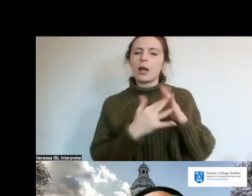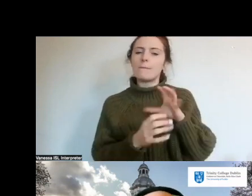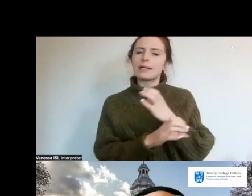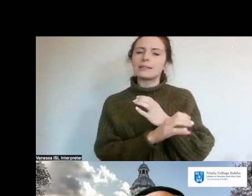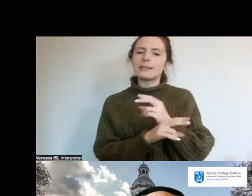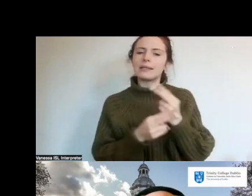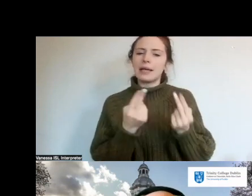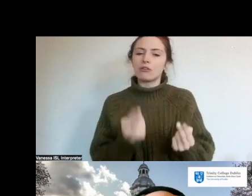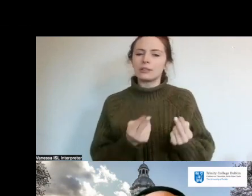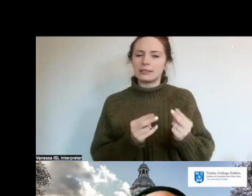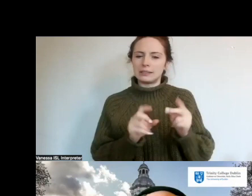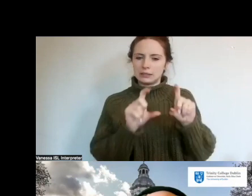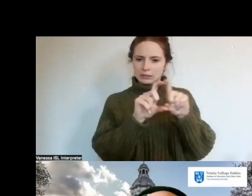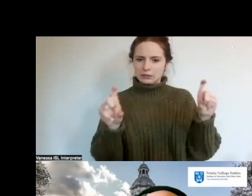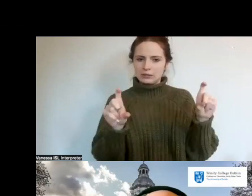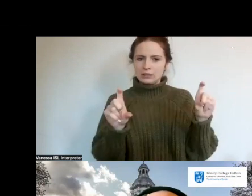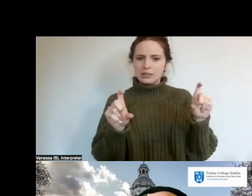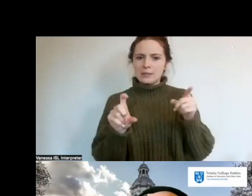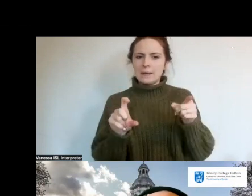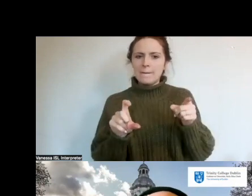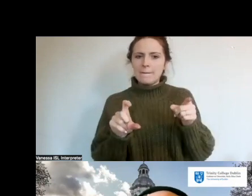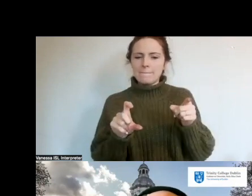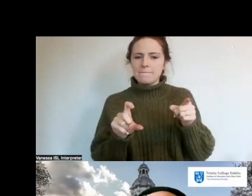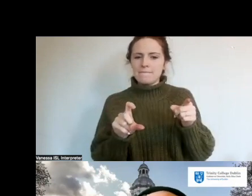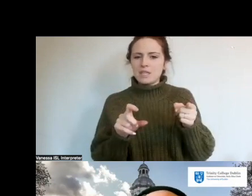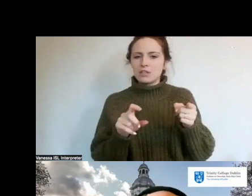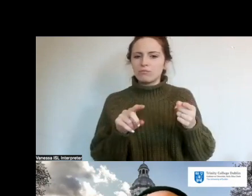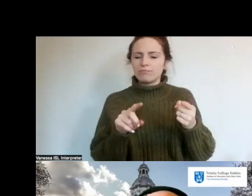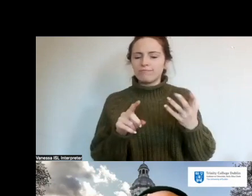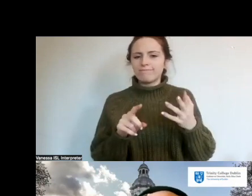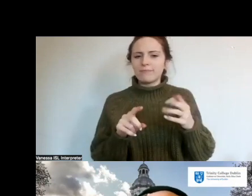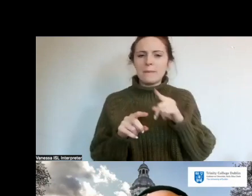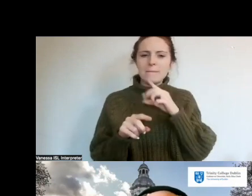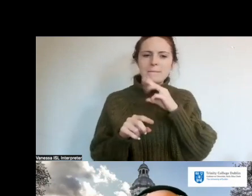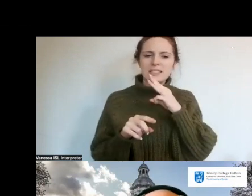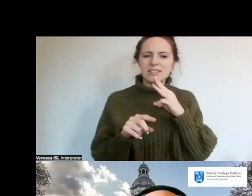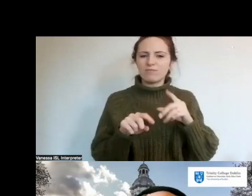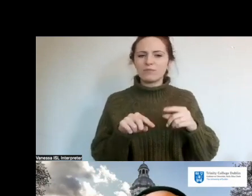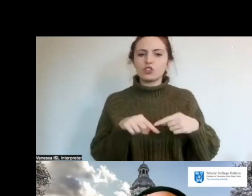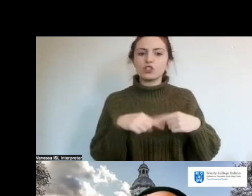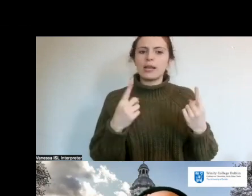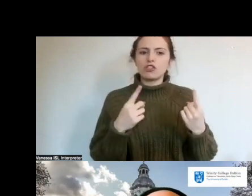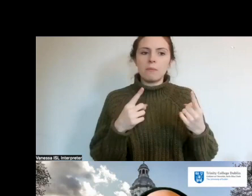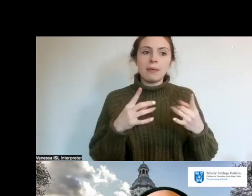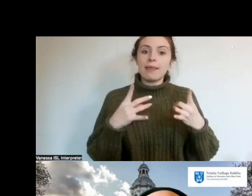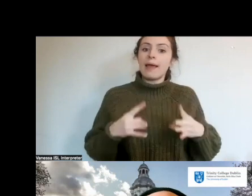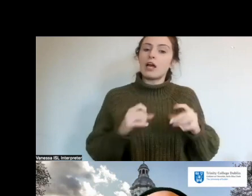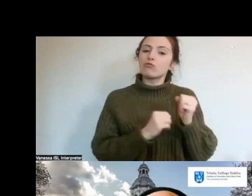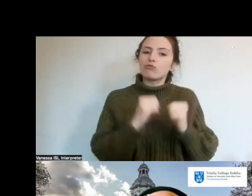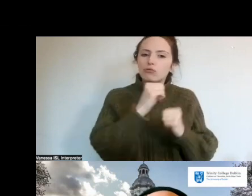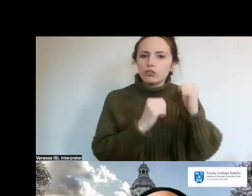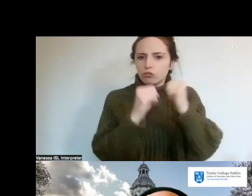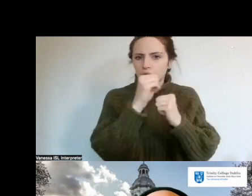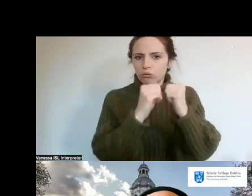definition, means that it often challenges the health structures and the social and educational structures that